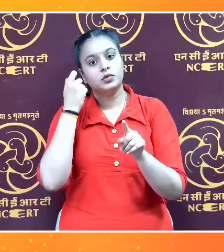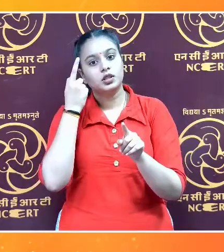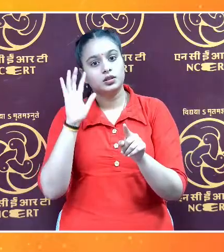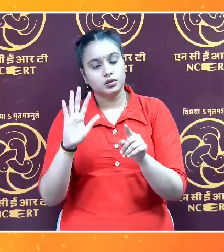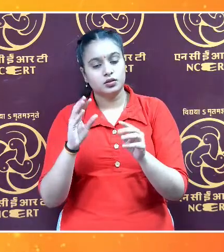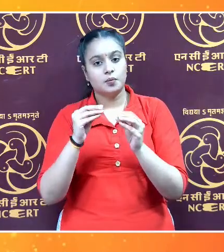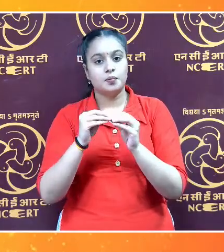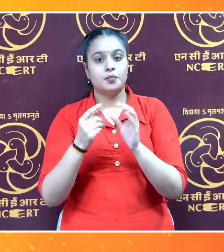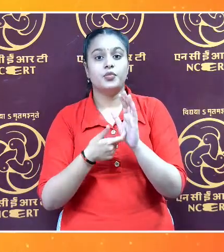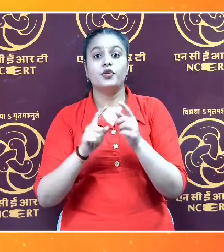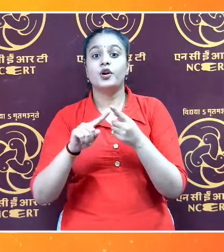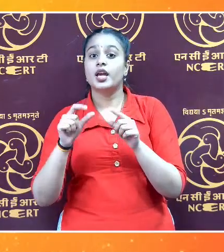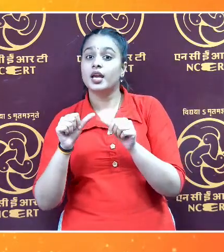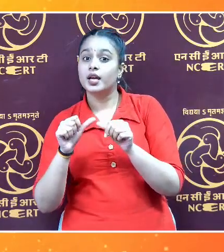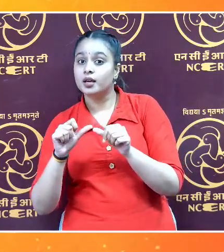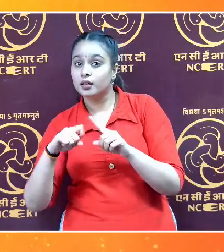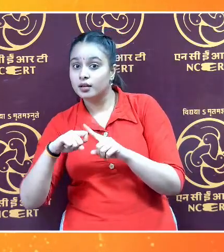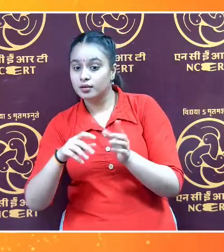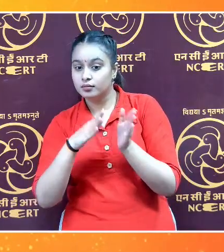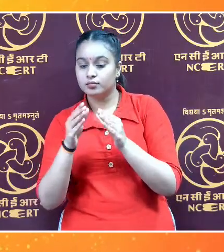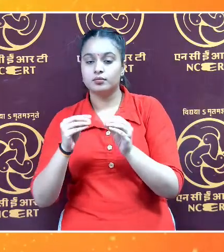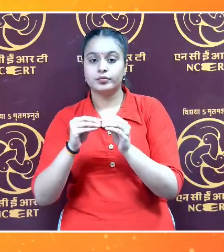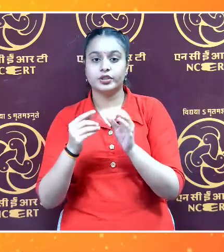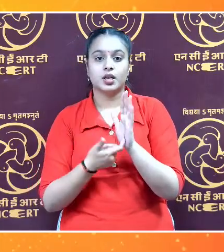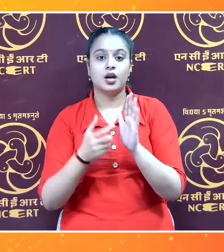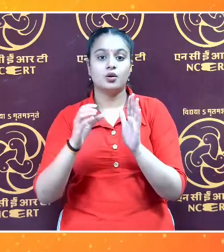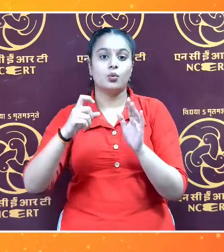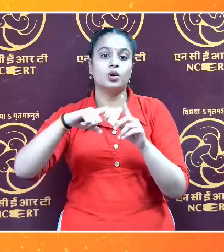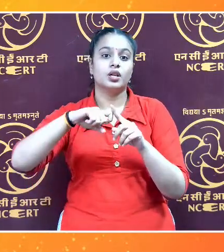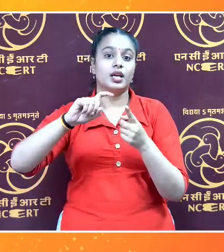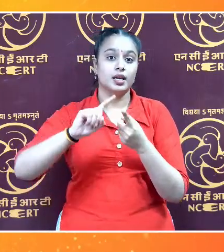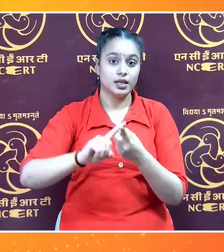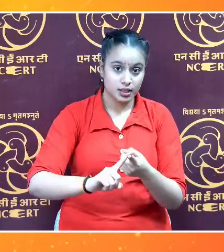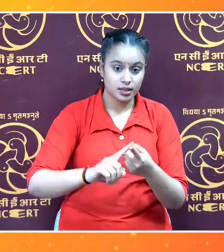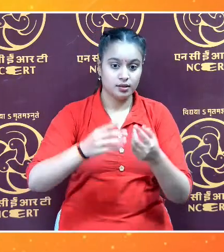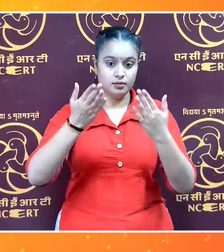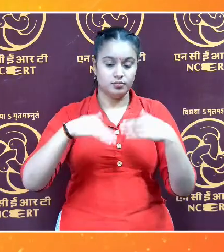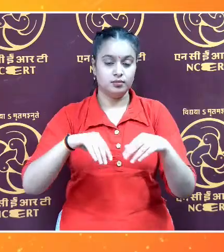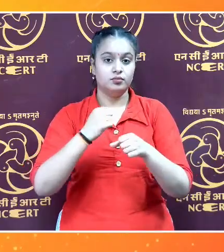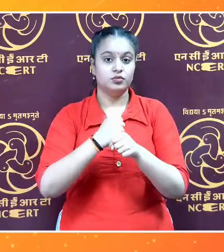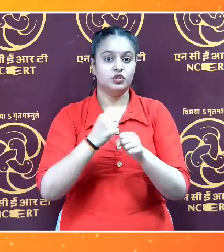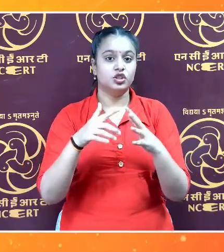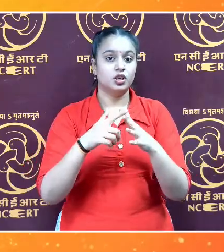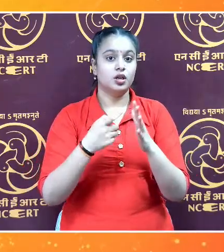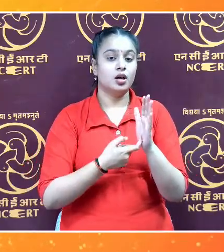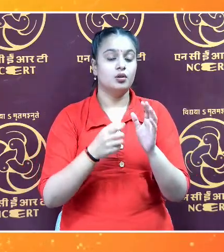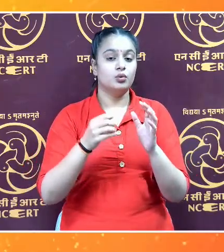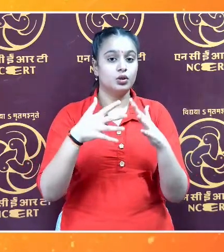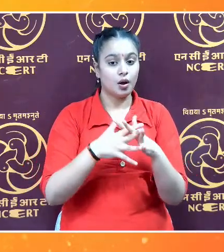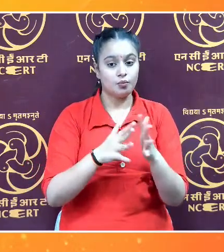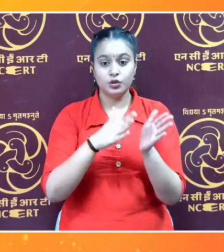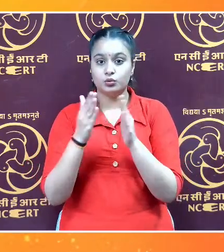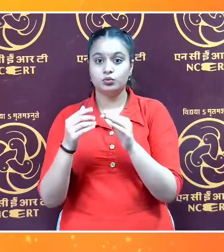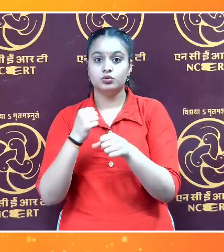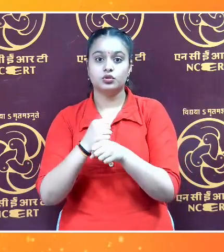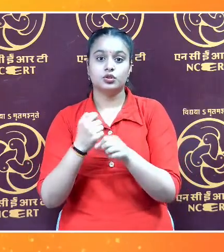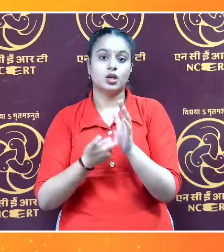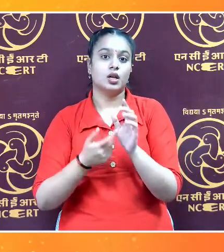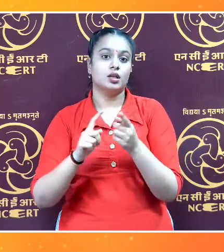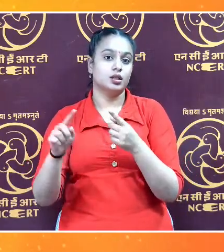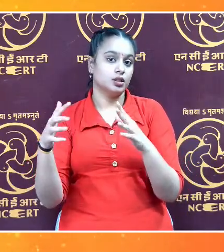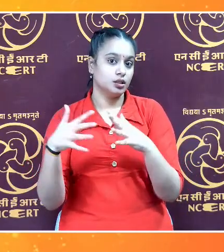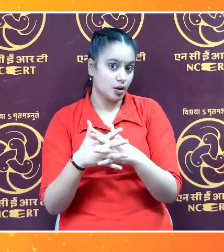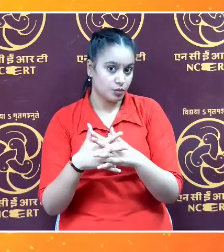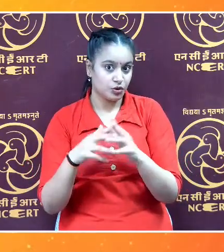becomes broke. Oh. Keep becomes kept. Grow becomes grew. Fall becomes fell. Make